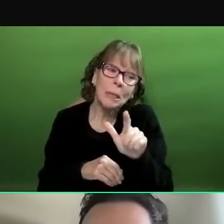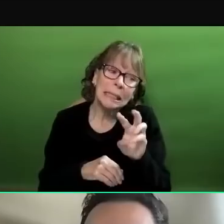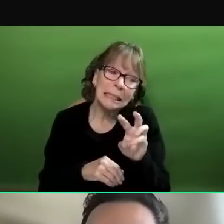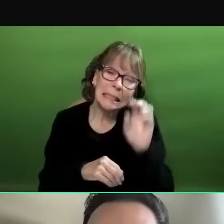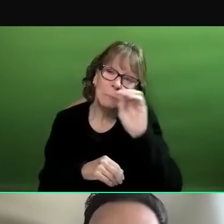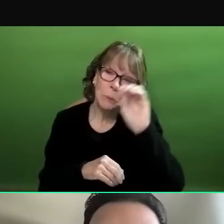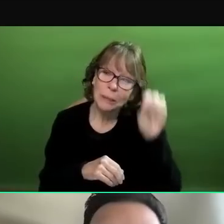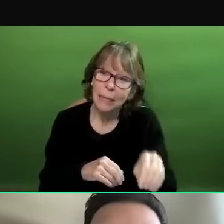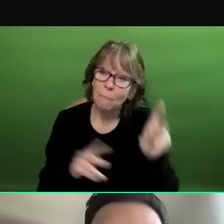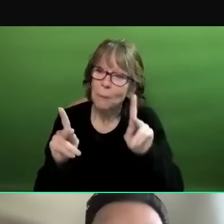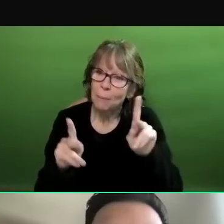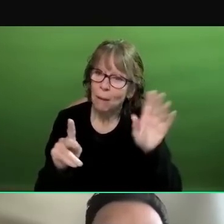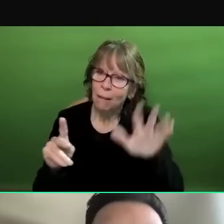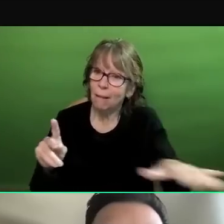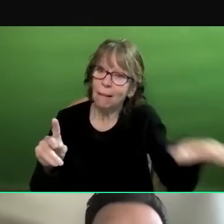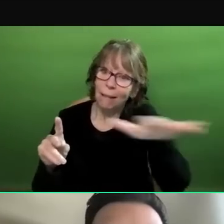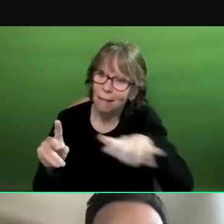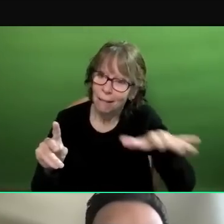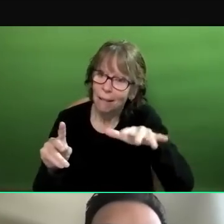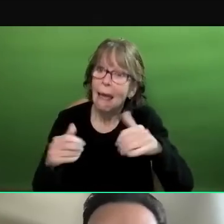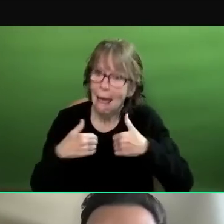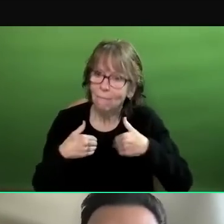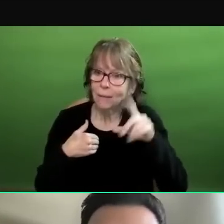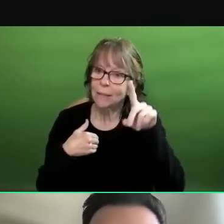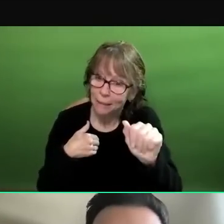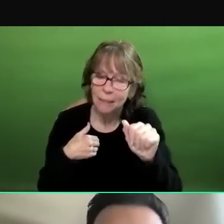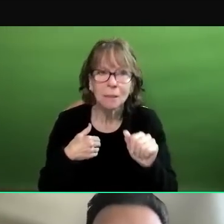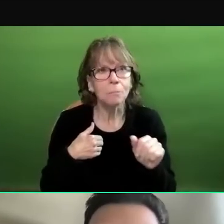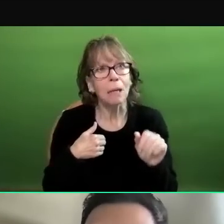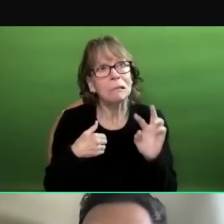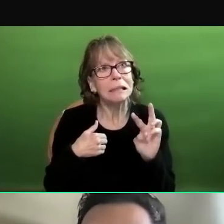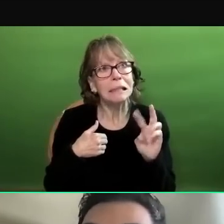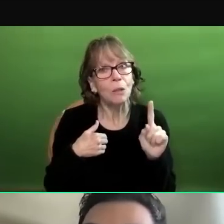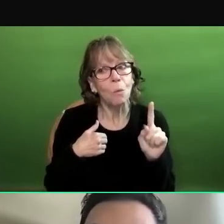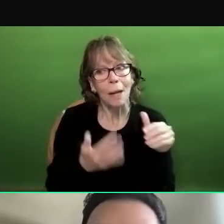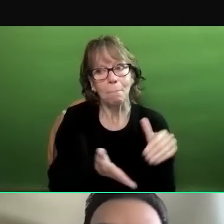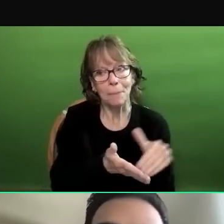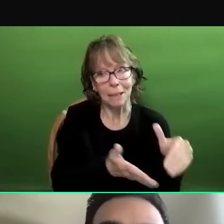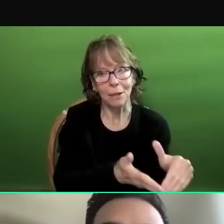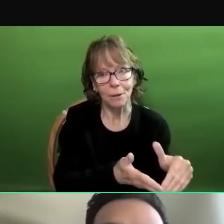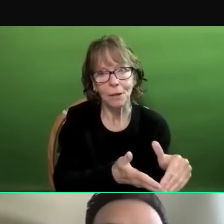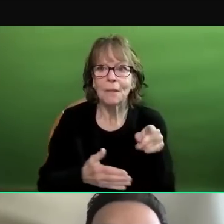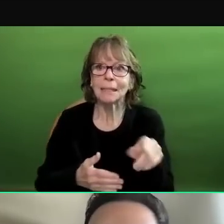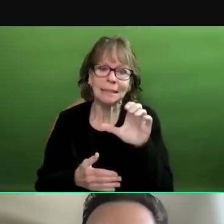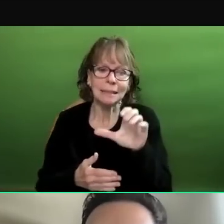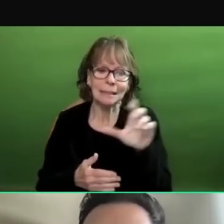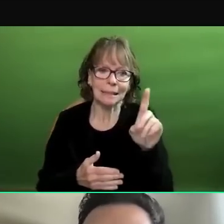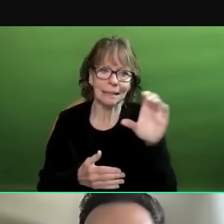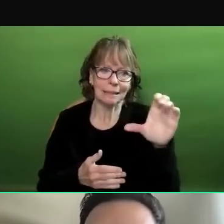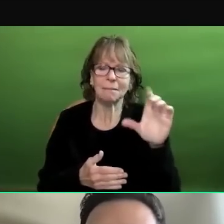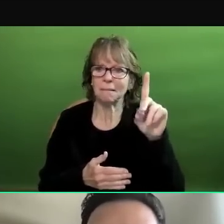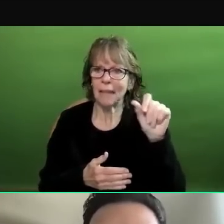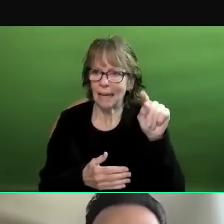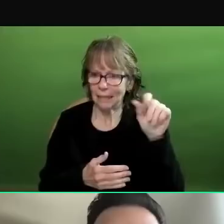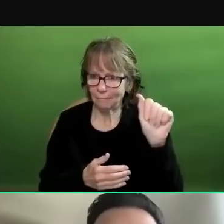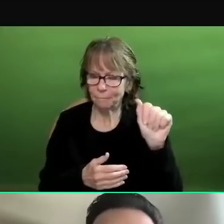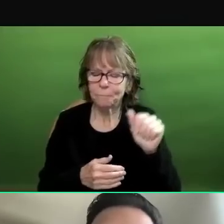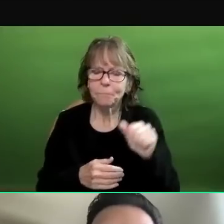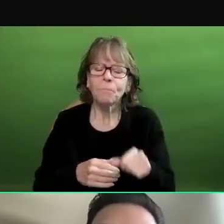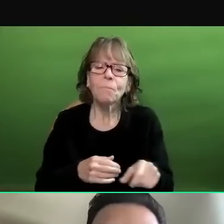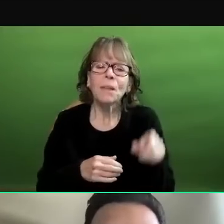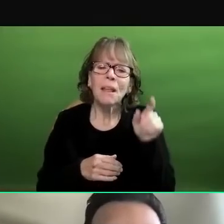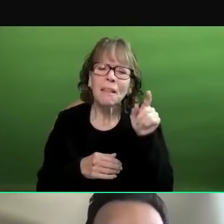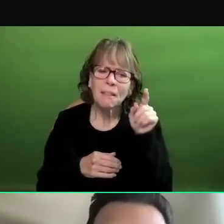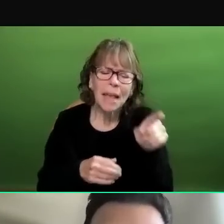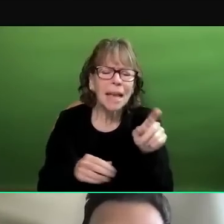with a disability. So that's about 61 million adults, which was from some CDC data. Additionally, the CDC has really looked at